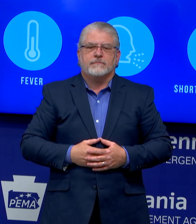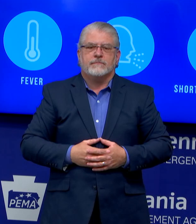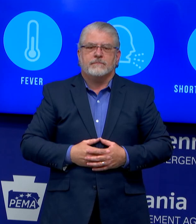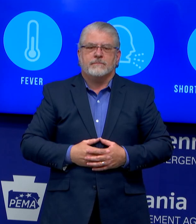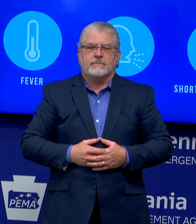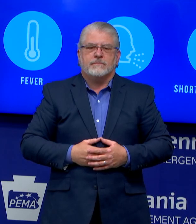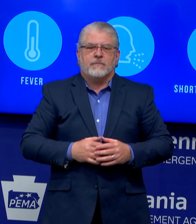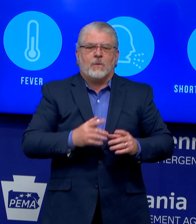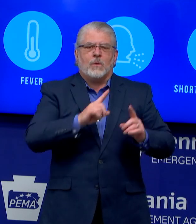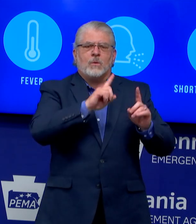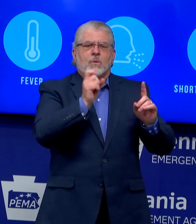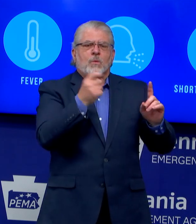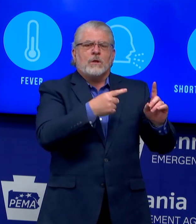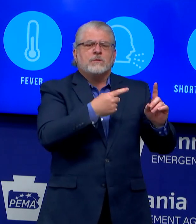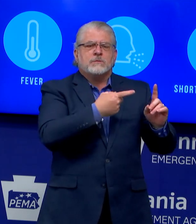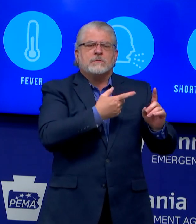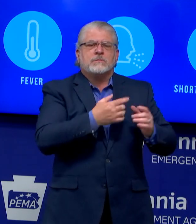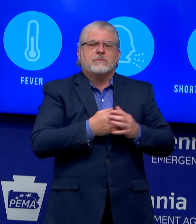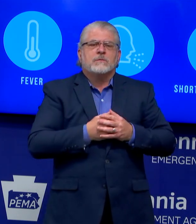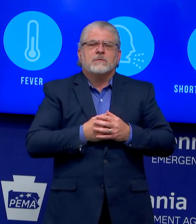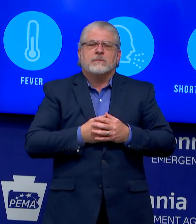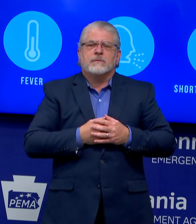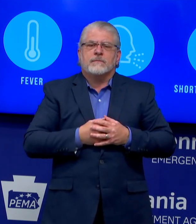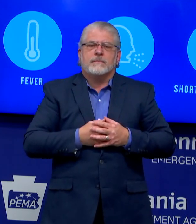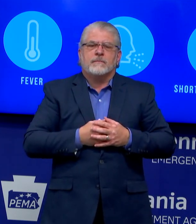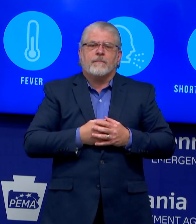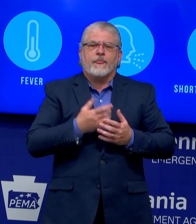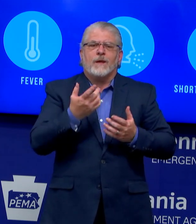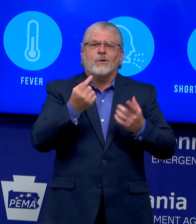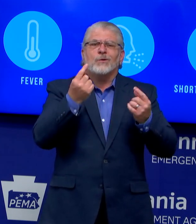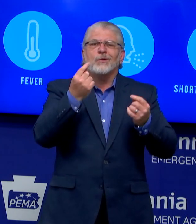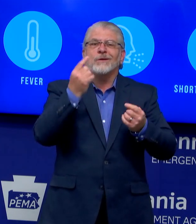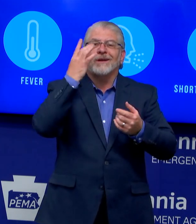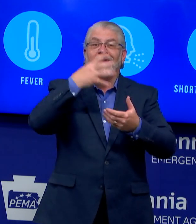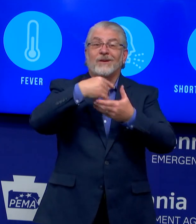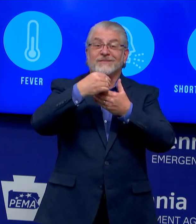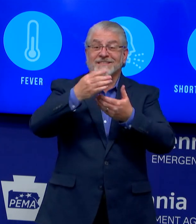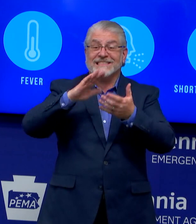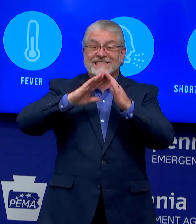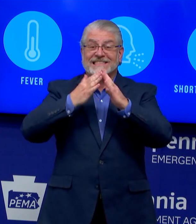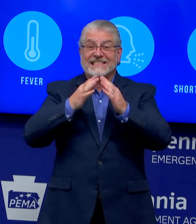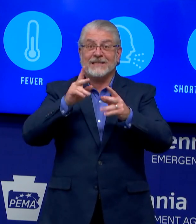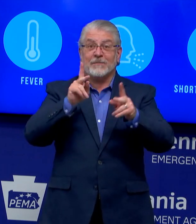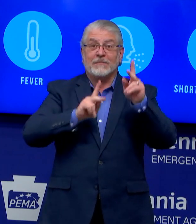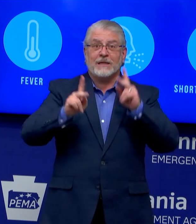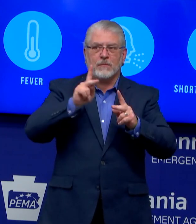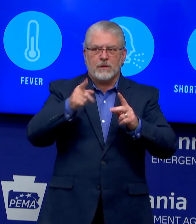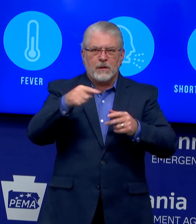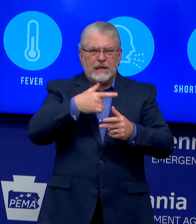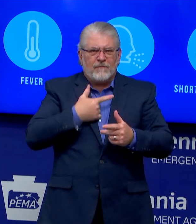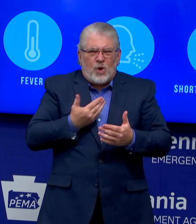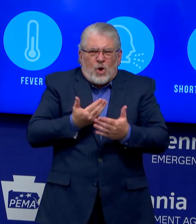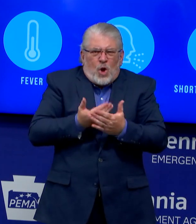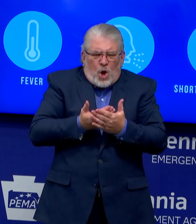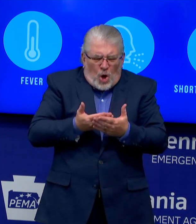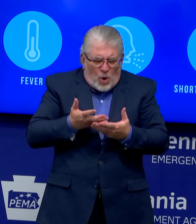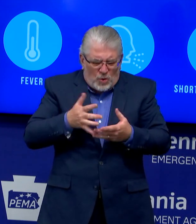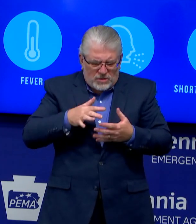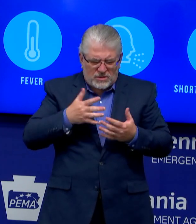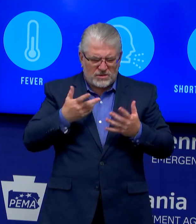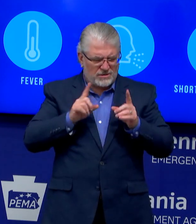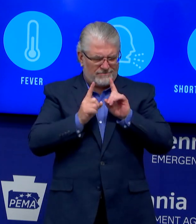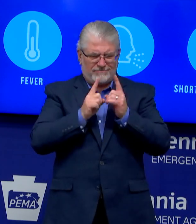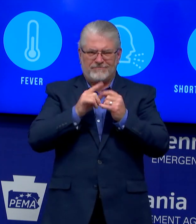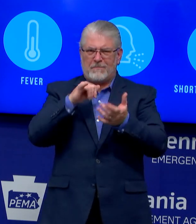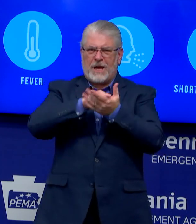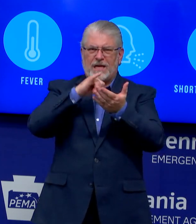lot of people who live close together? Well, it is more challenging to practice social distancing in cities that have a high